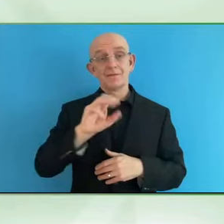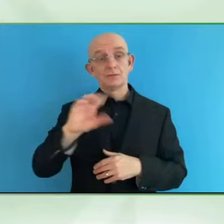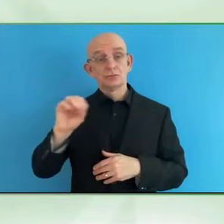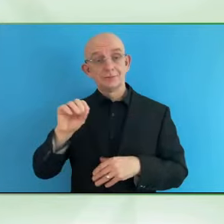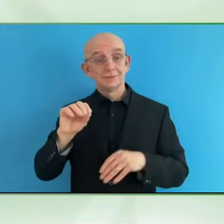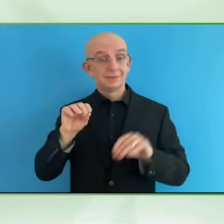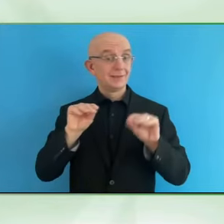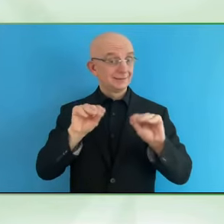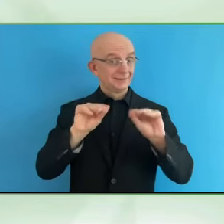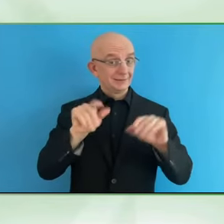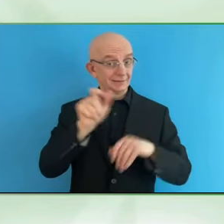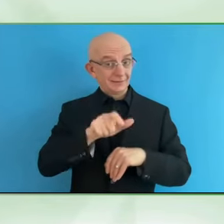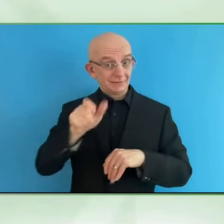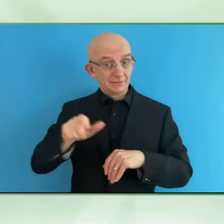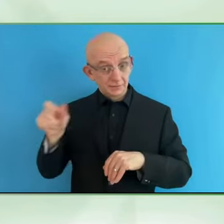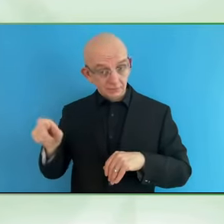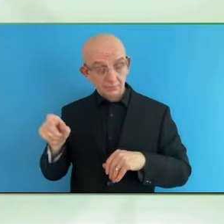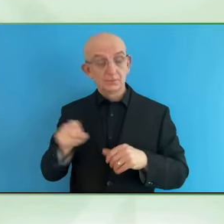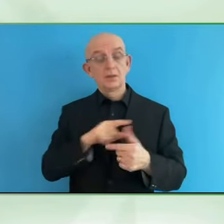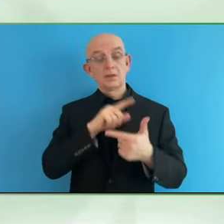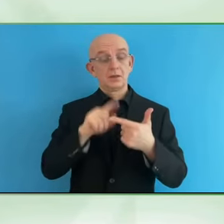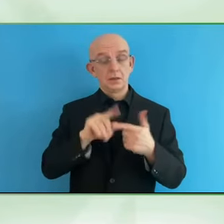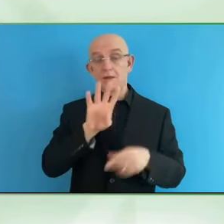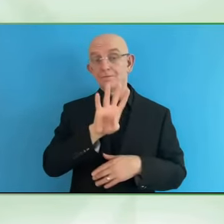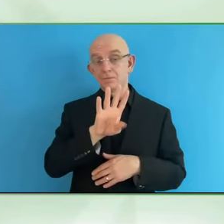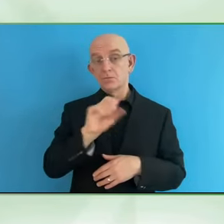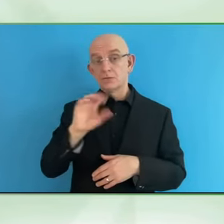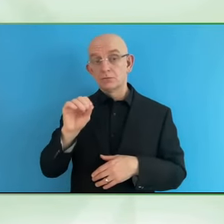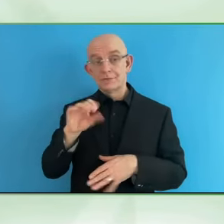with thinking about universal design for learning.